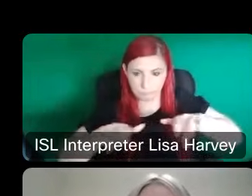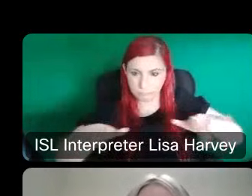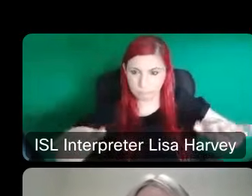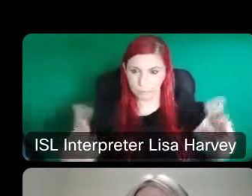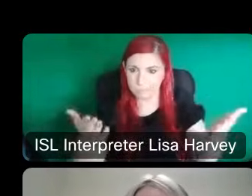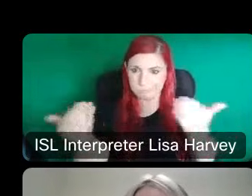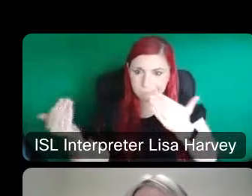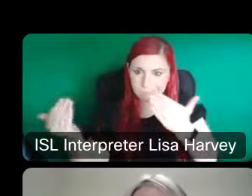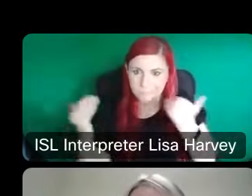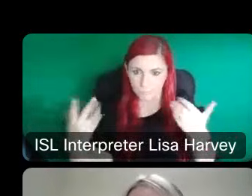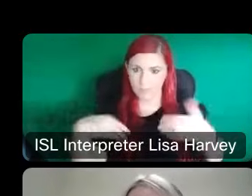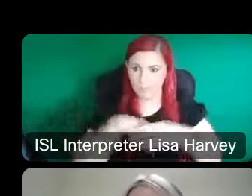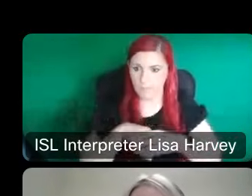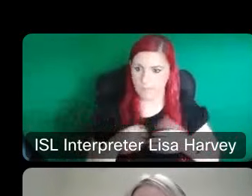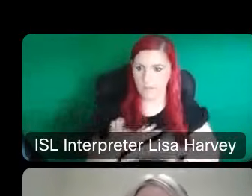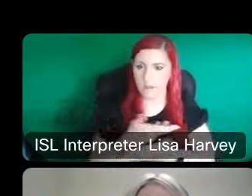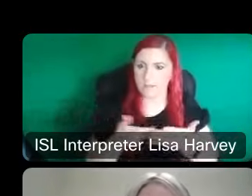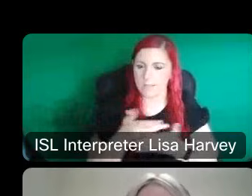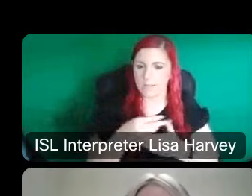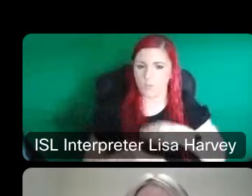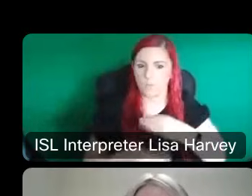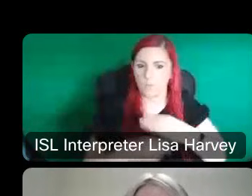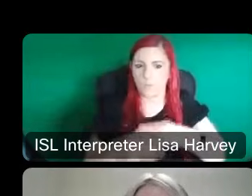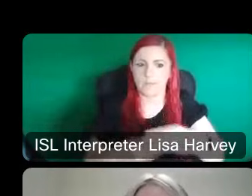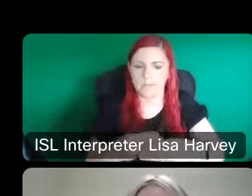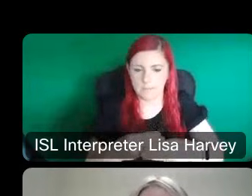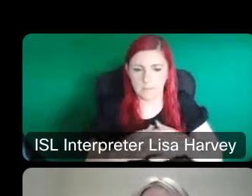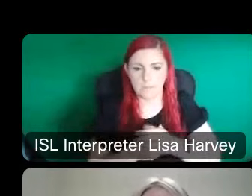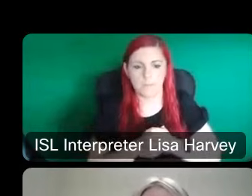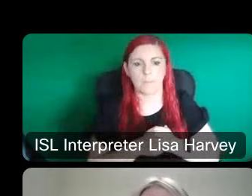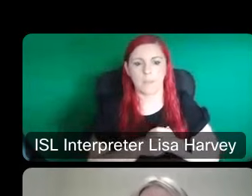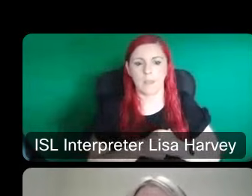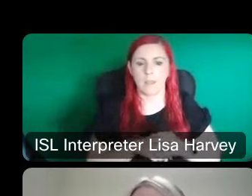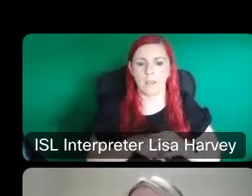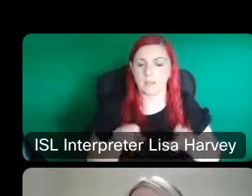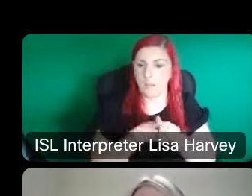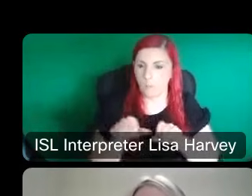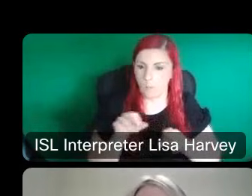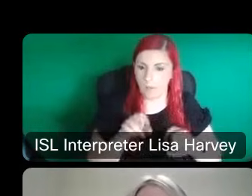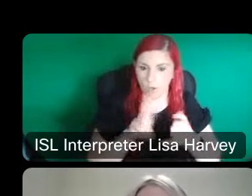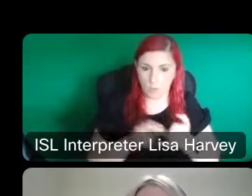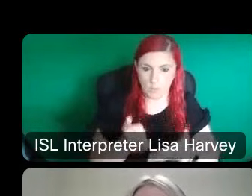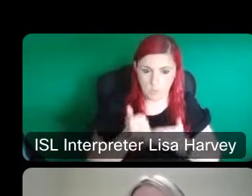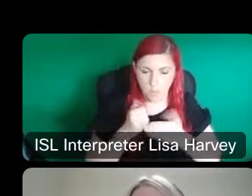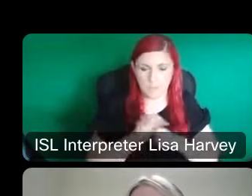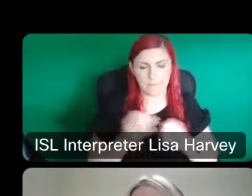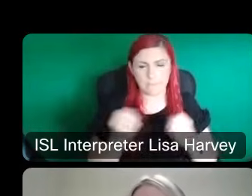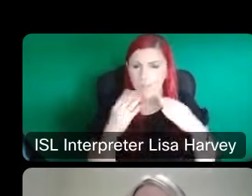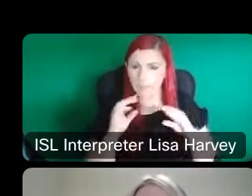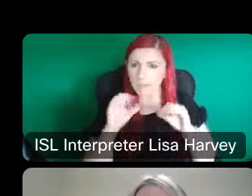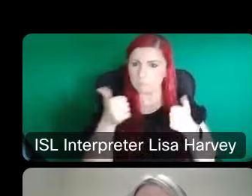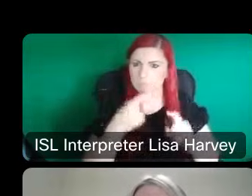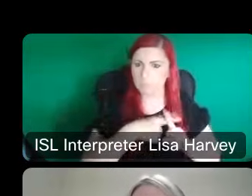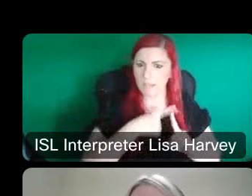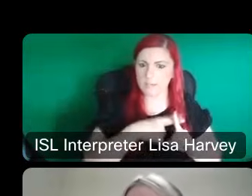patient organisations as well, advocacy unions and so forth. And the feedback was generally very positive. It was clear